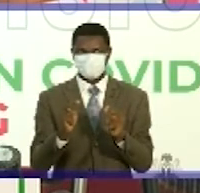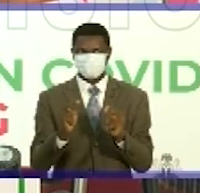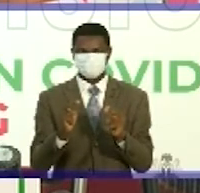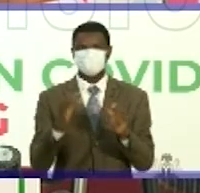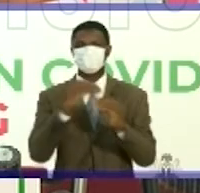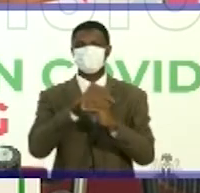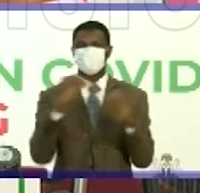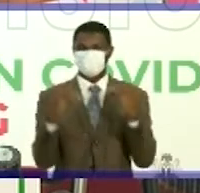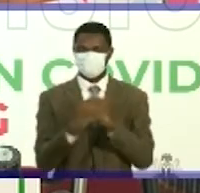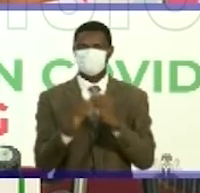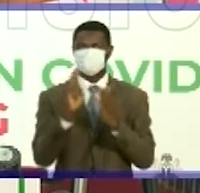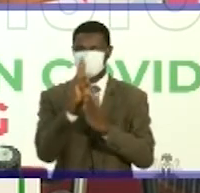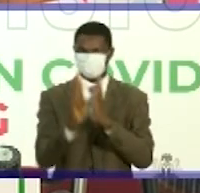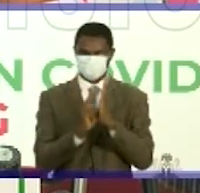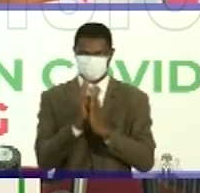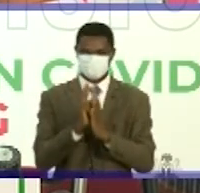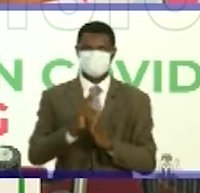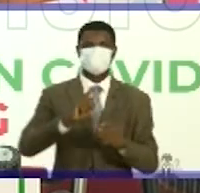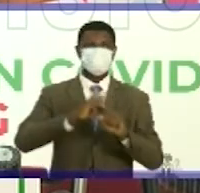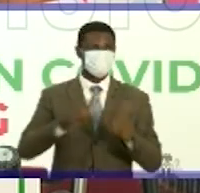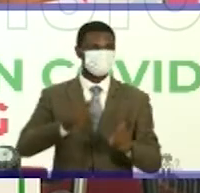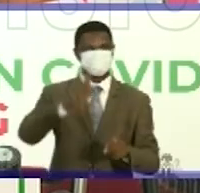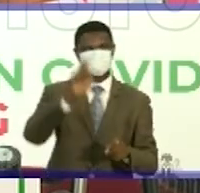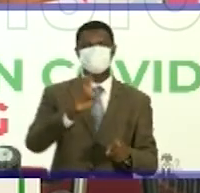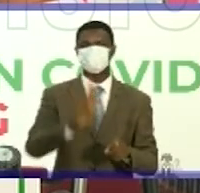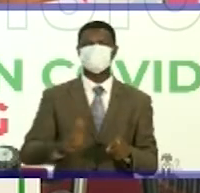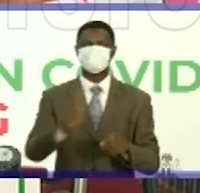mandatory use of non-medical face masks.